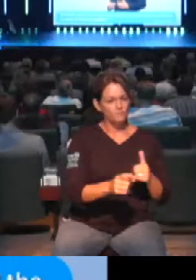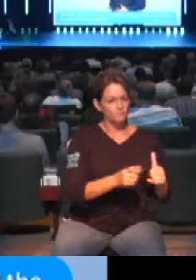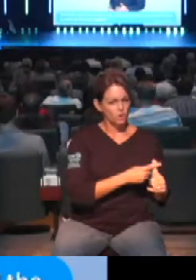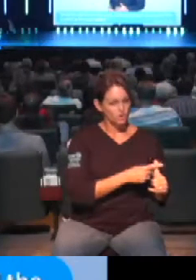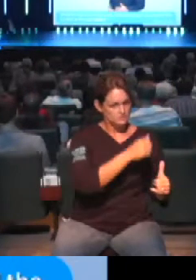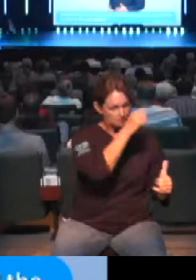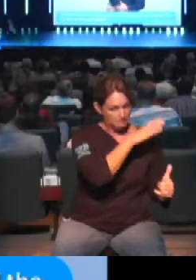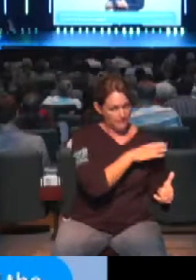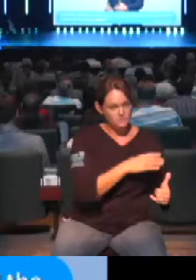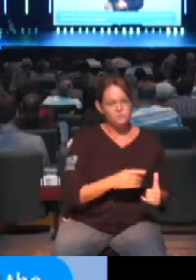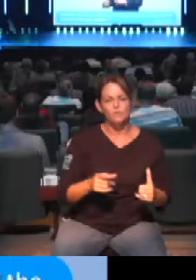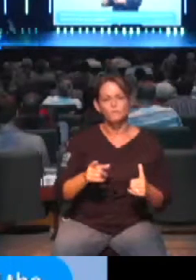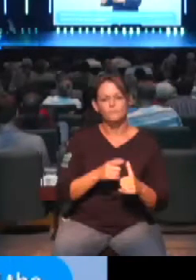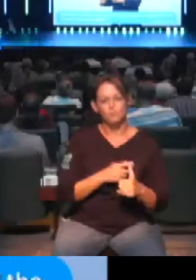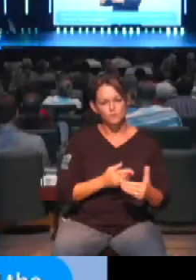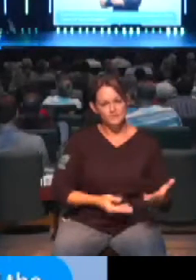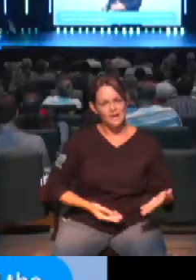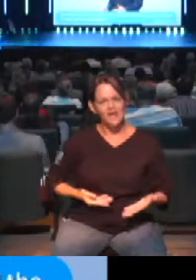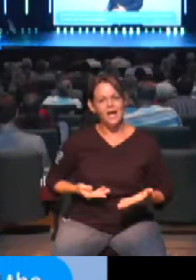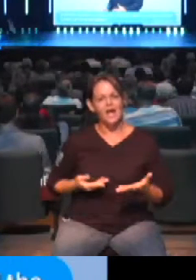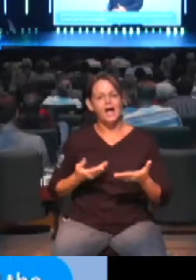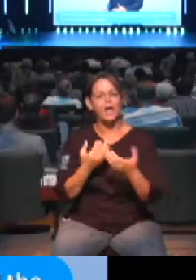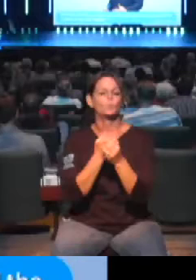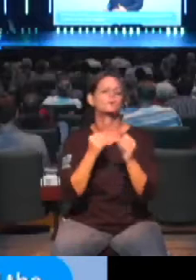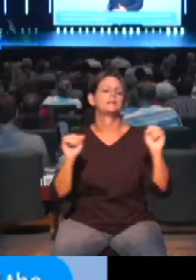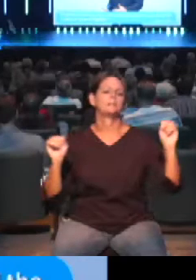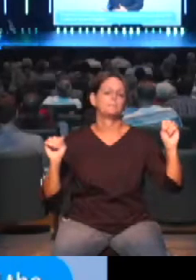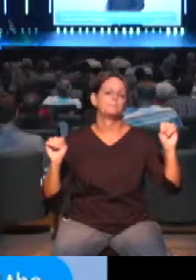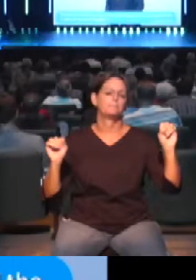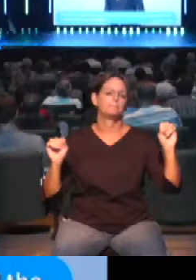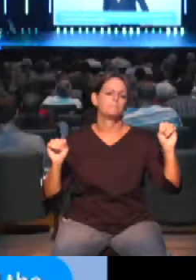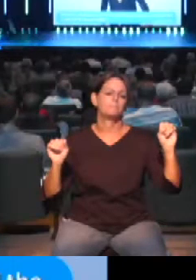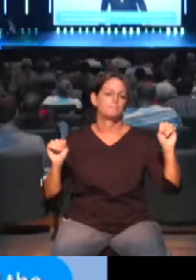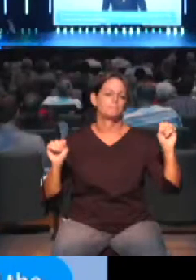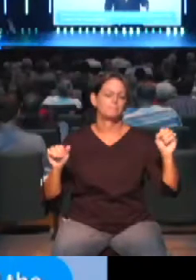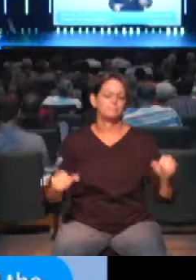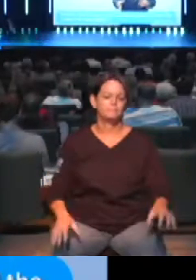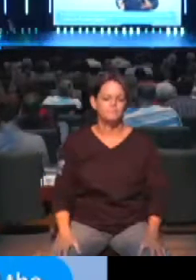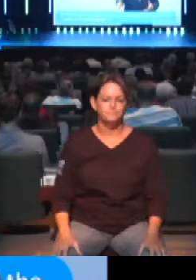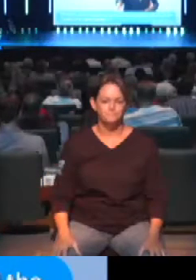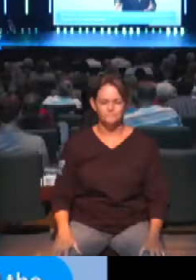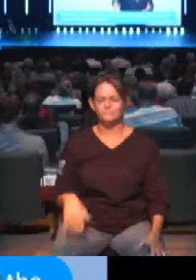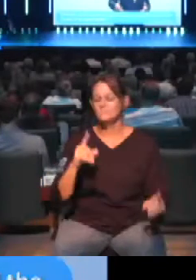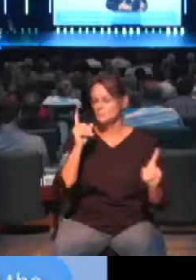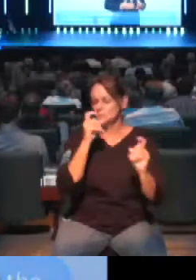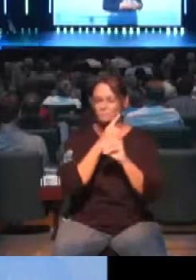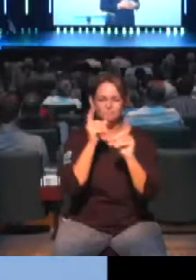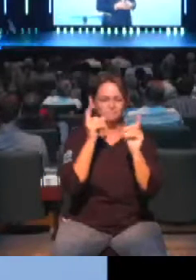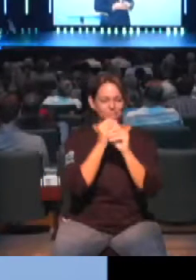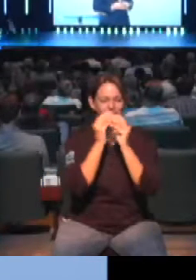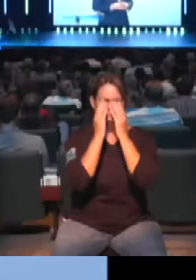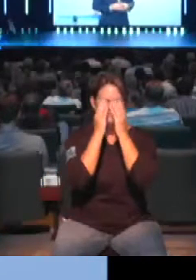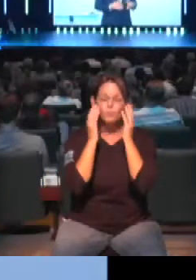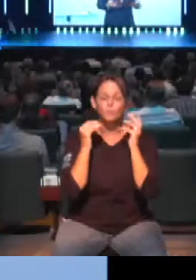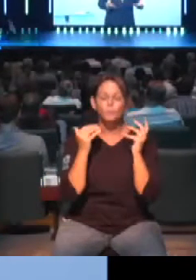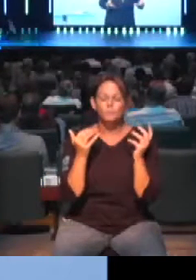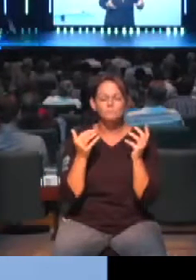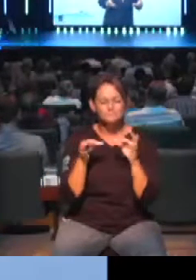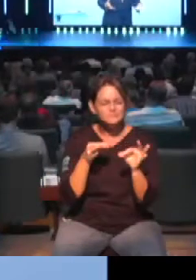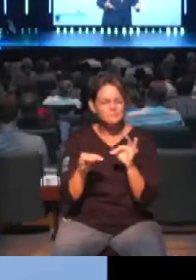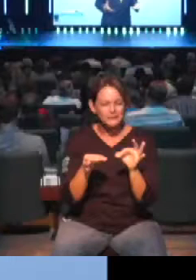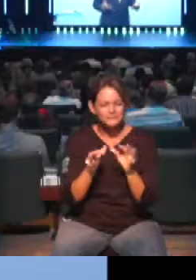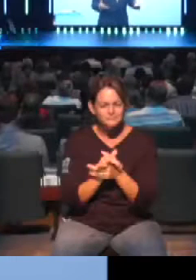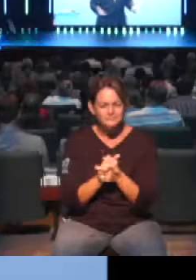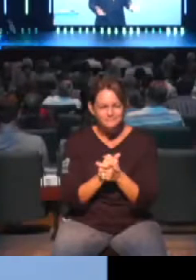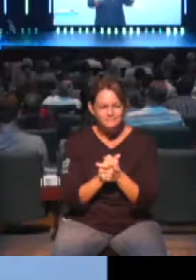firstborn of my sons I redeem. All right? Now, you can see why God would say this. Here's what he's